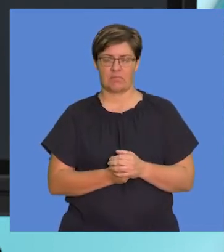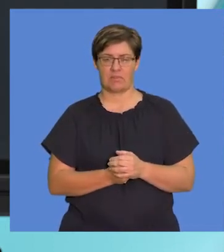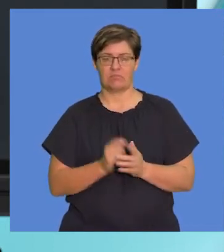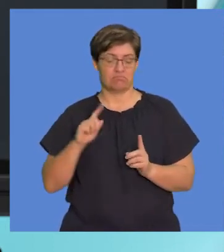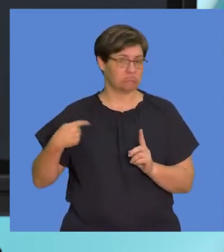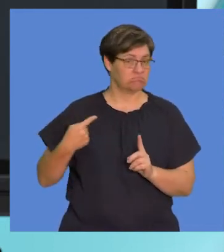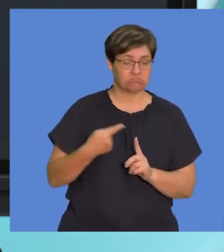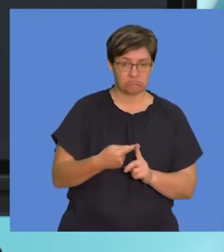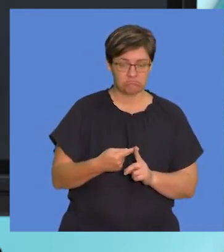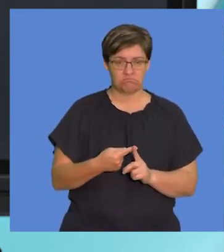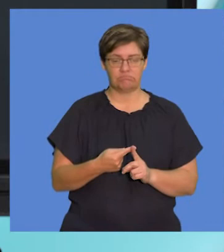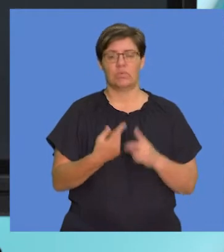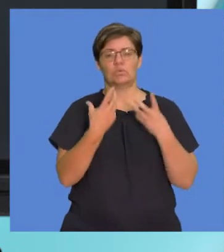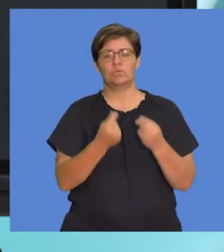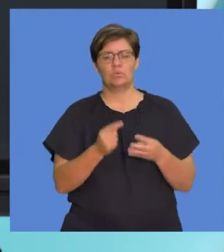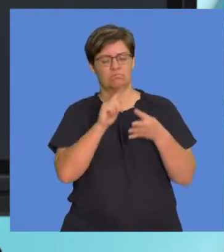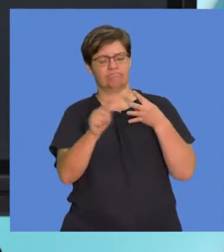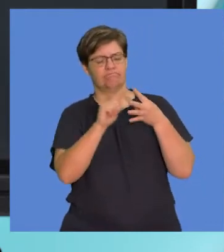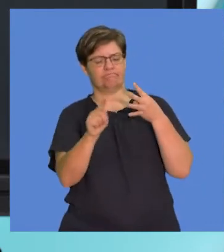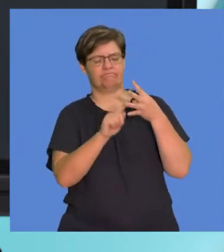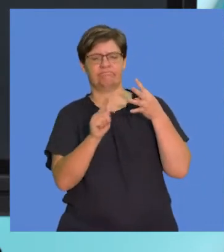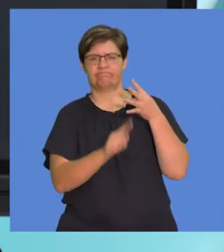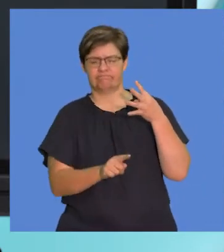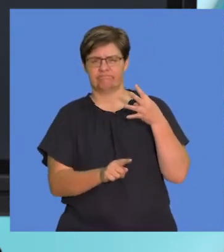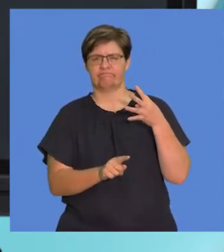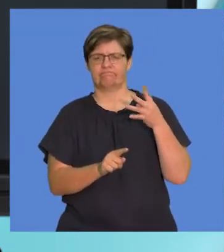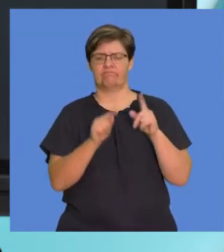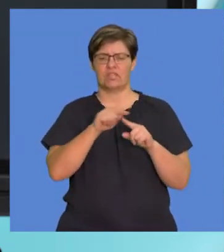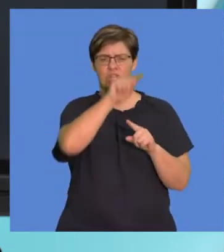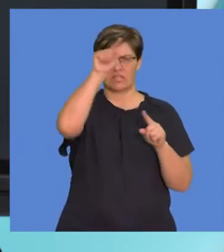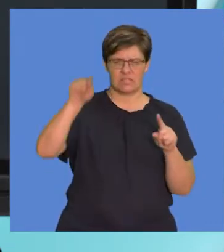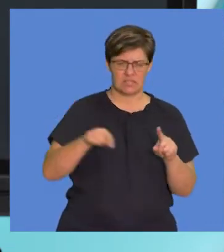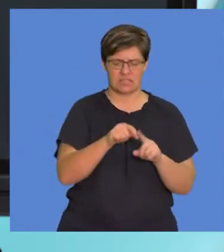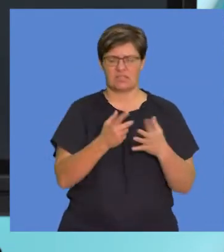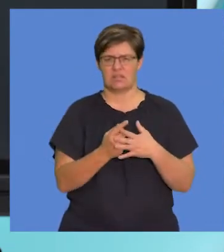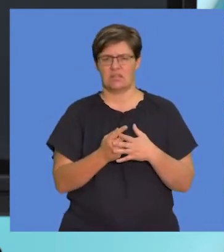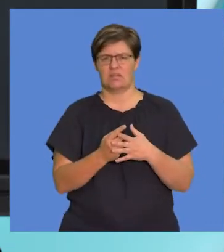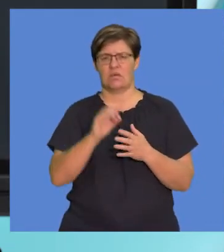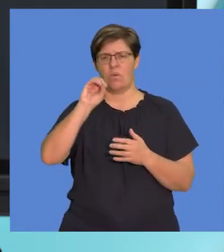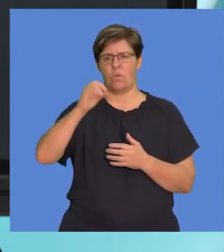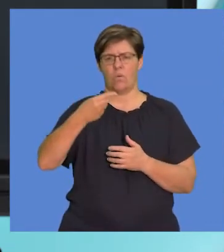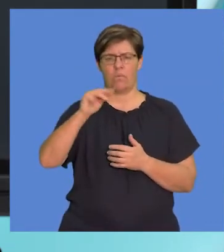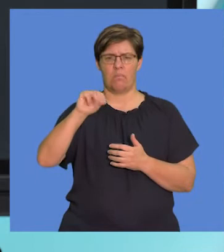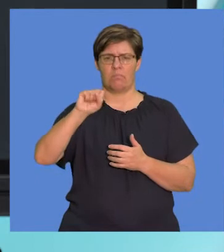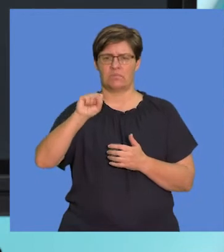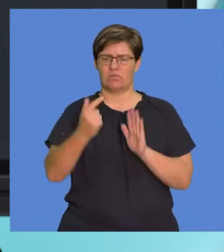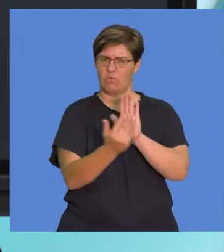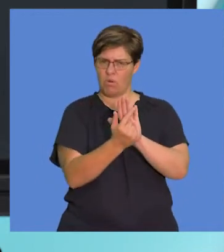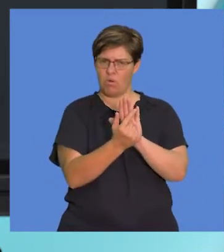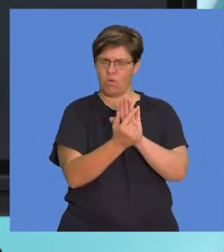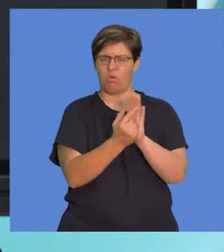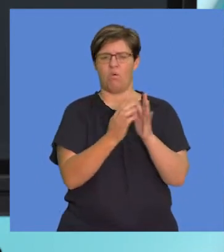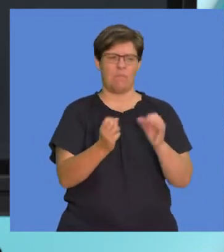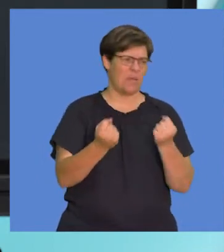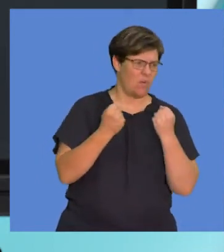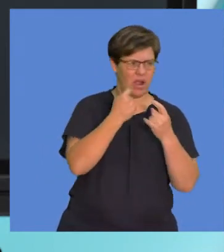this time, the different aspects of, circuits, in terms of power, the Ohm's law, and it all comes